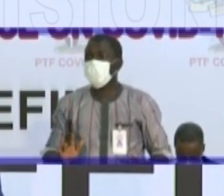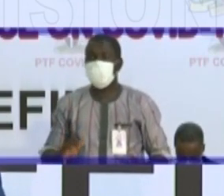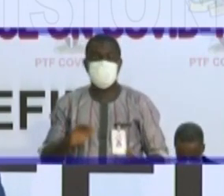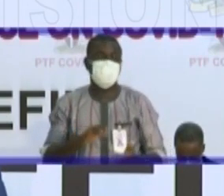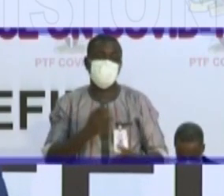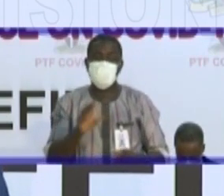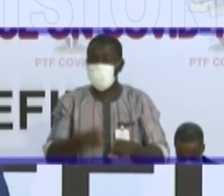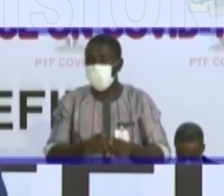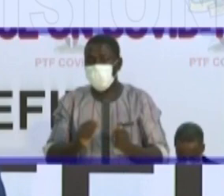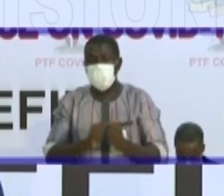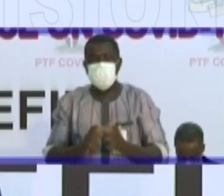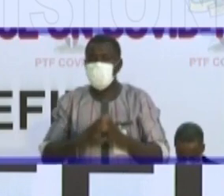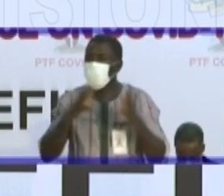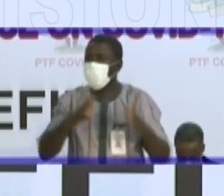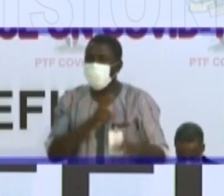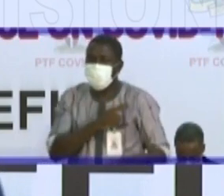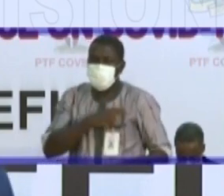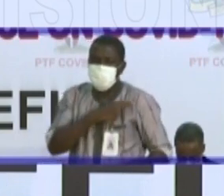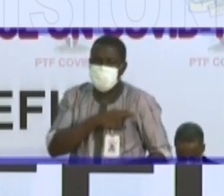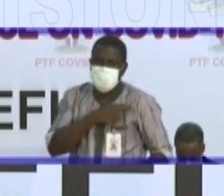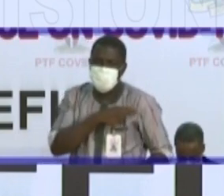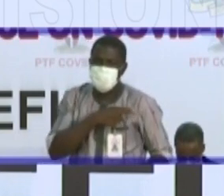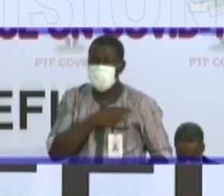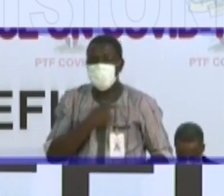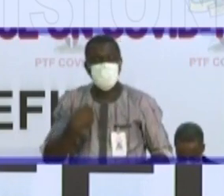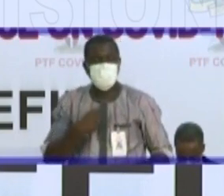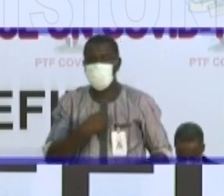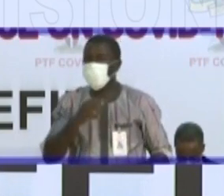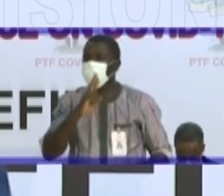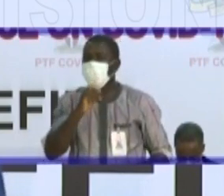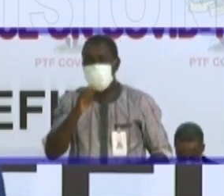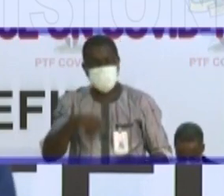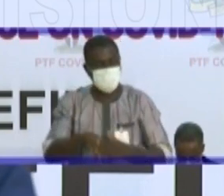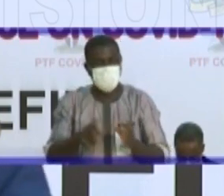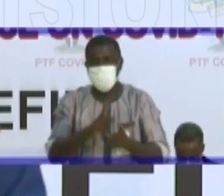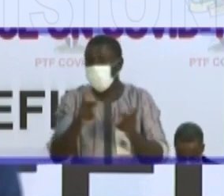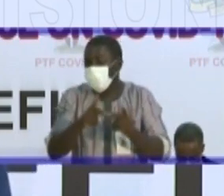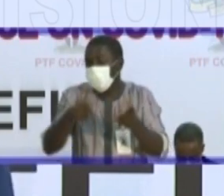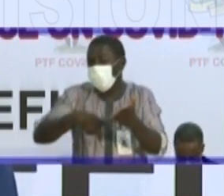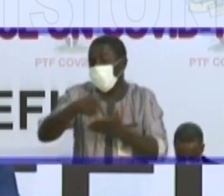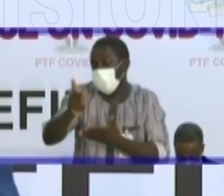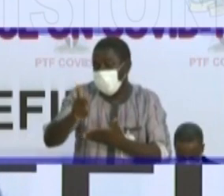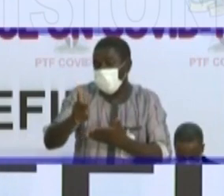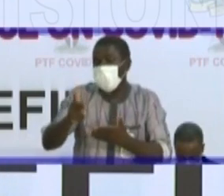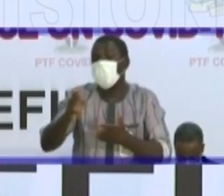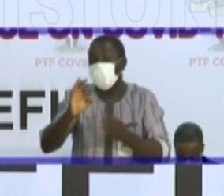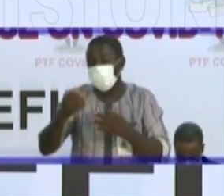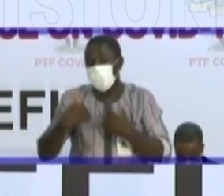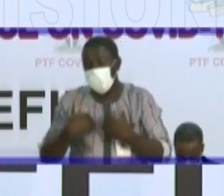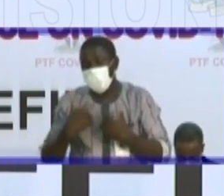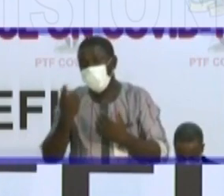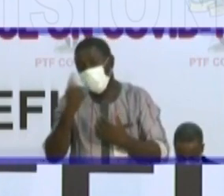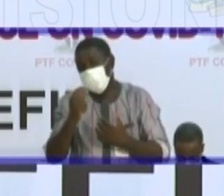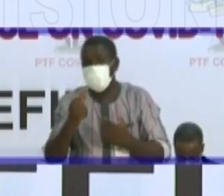great regret for the government, that we are not in a position, to pay. If we had the resources, we'll be more than happy